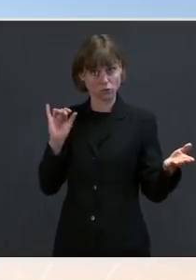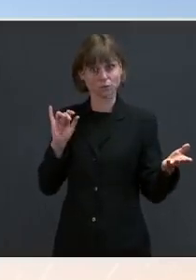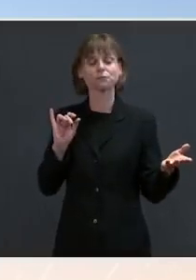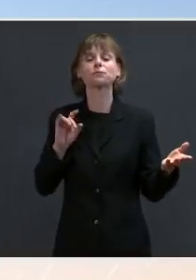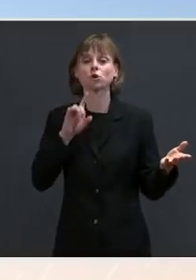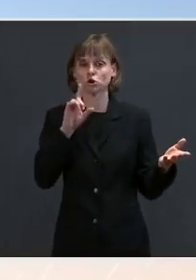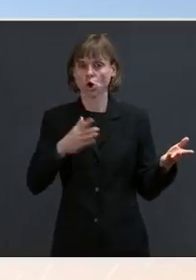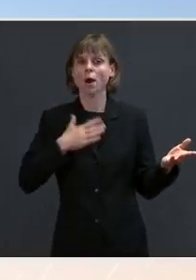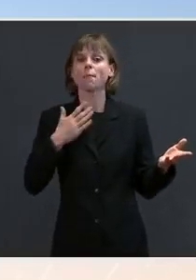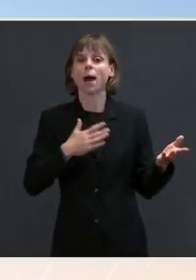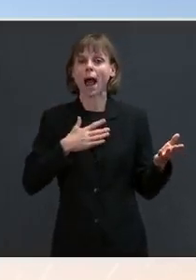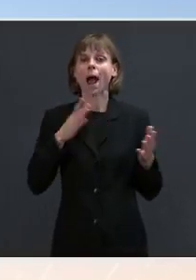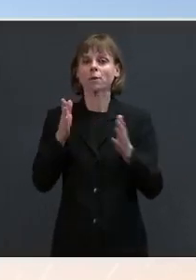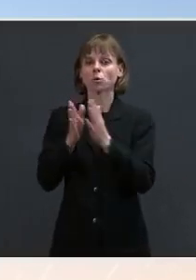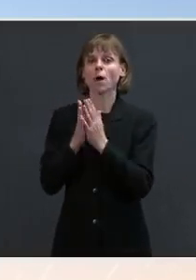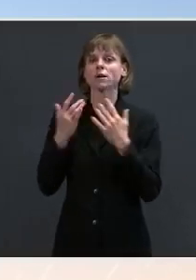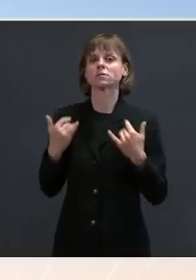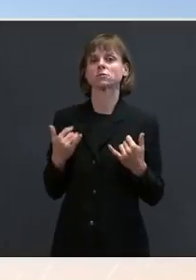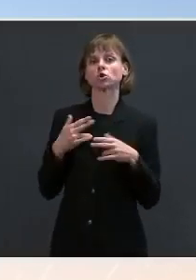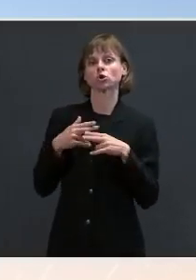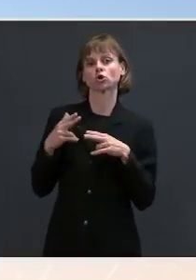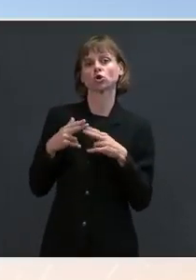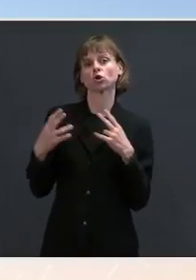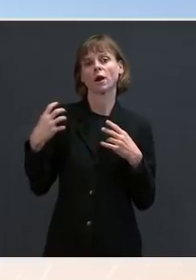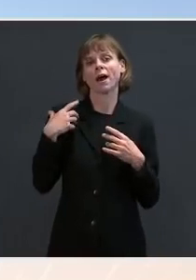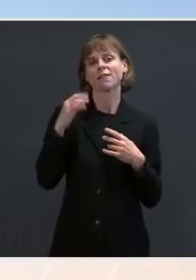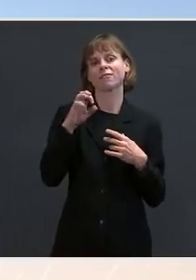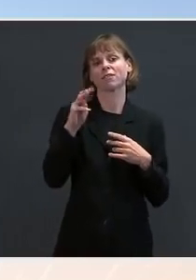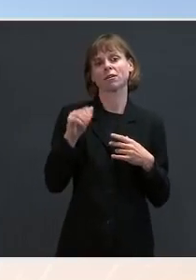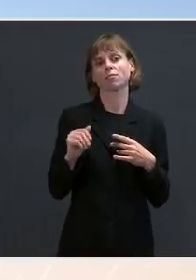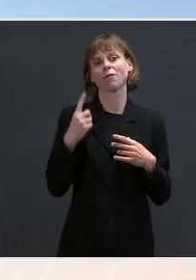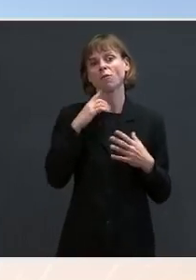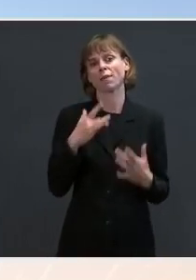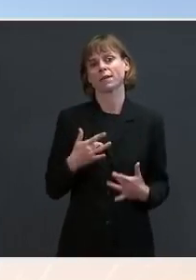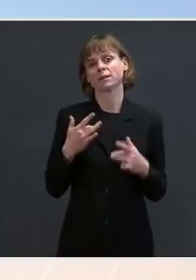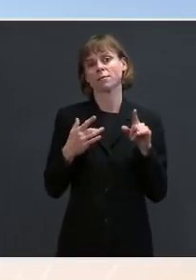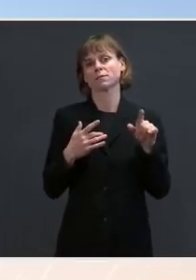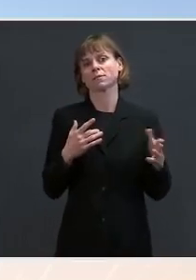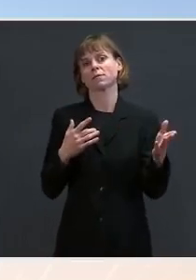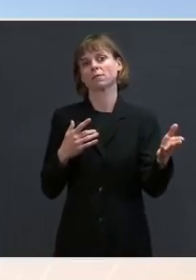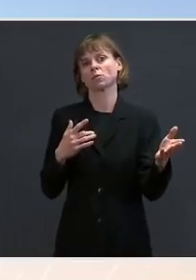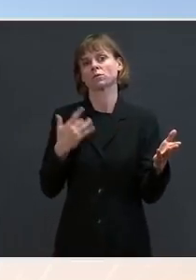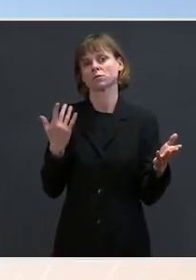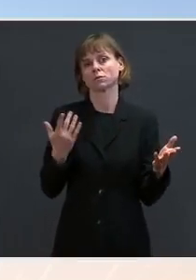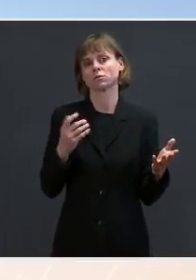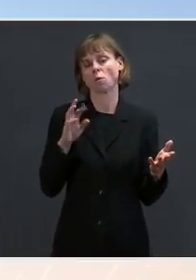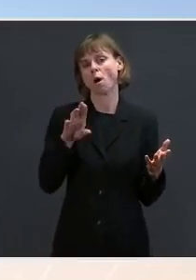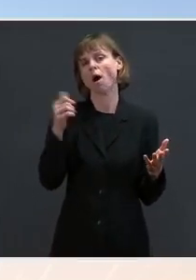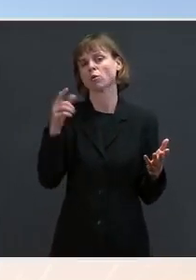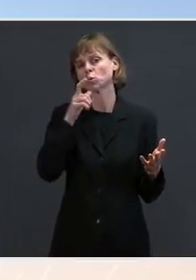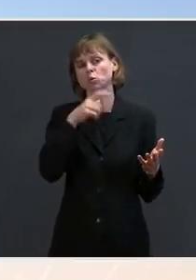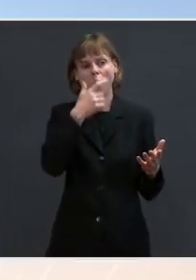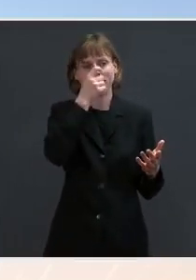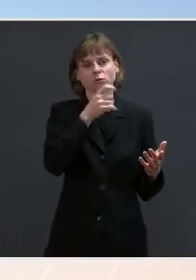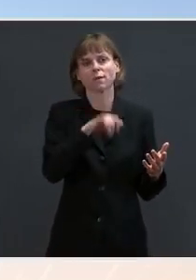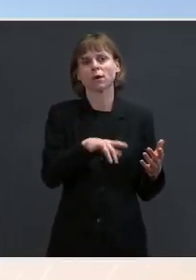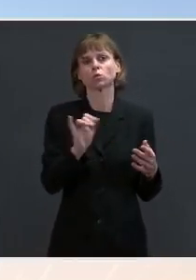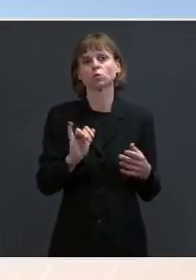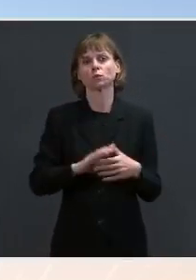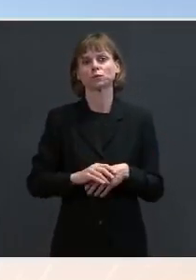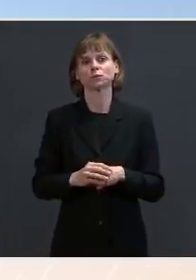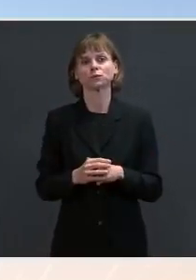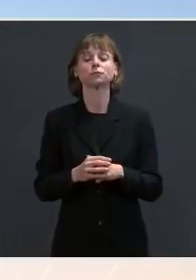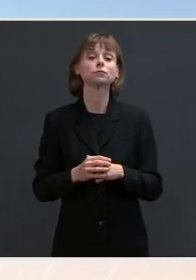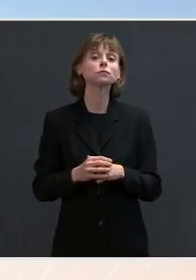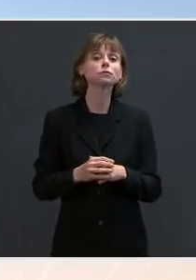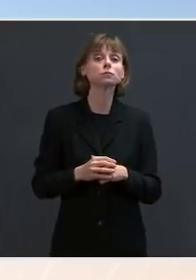acting head of FEMA about that and where the status of that and where it sits, and I can get back to you directly or others who are interested in that. Go ahead. Yes, earlier this